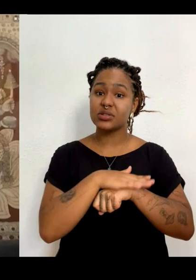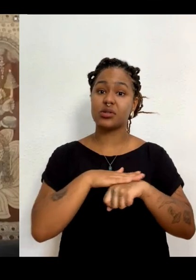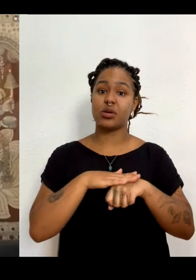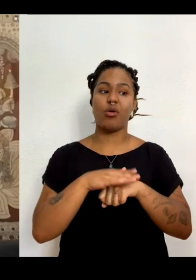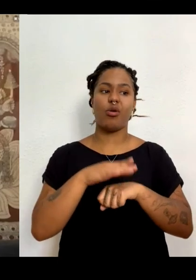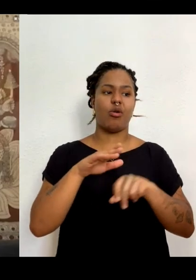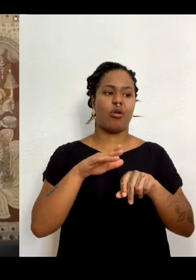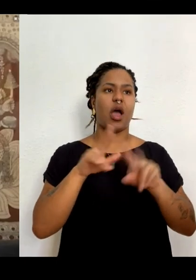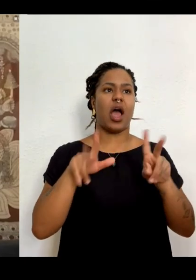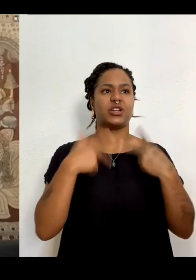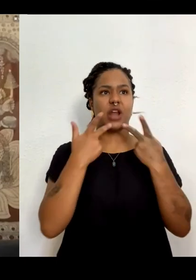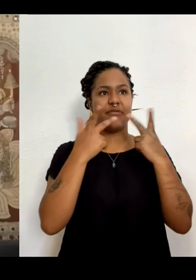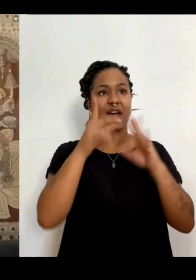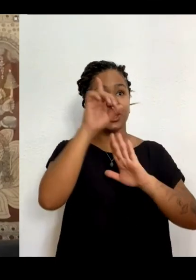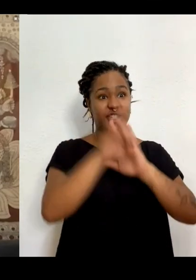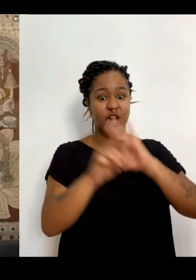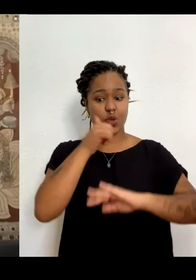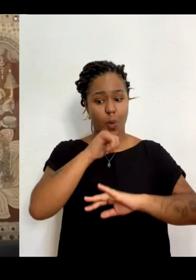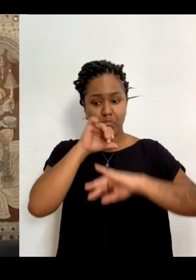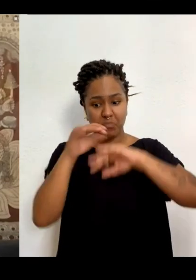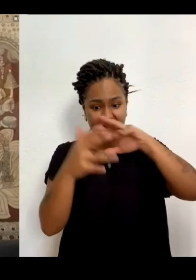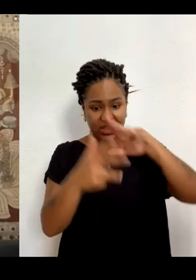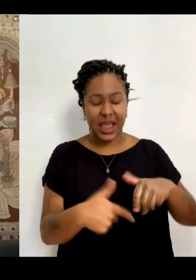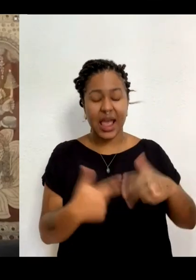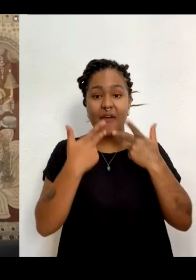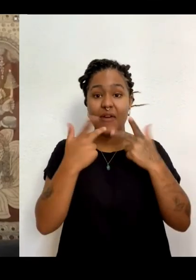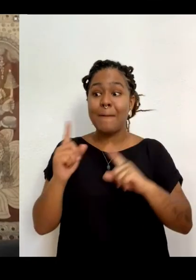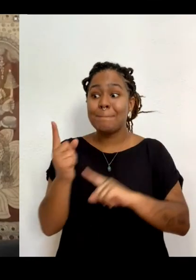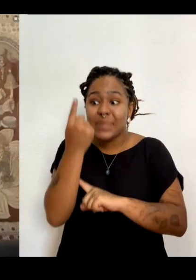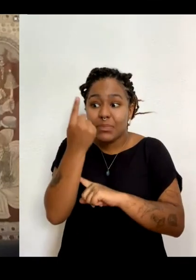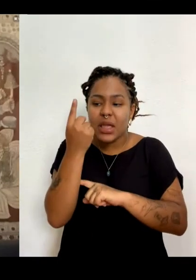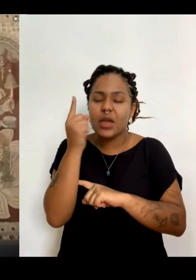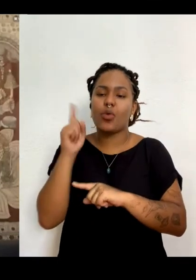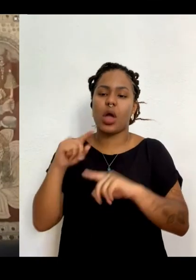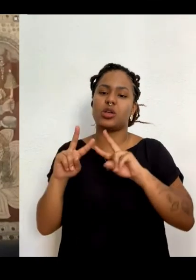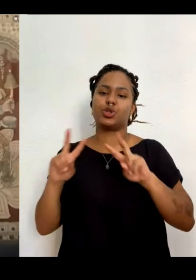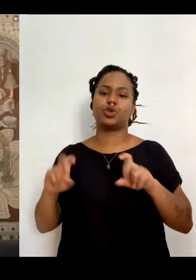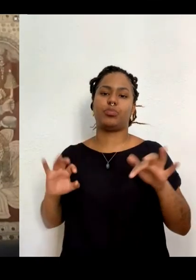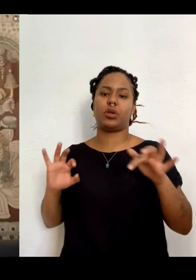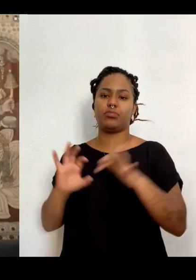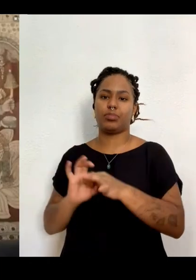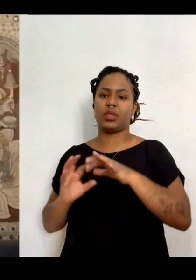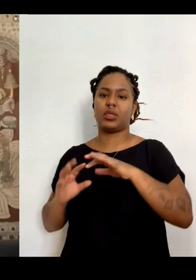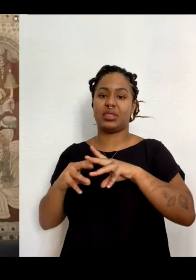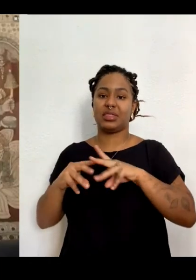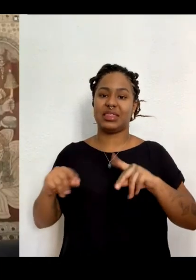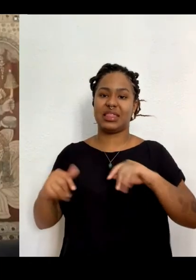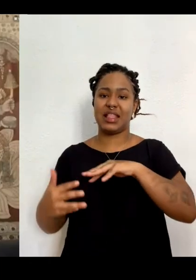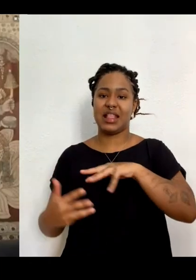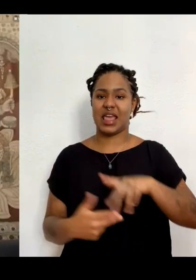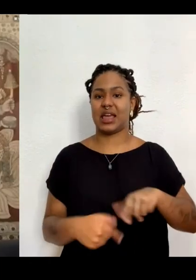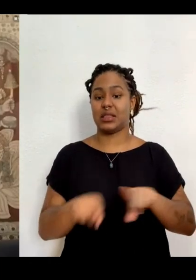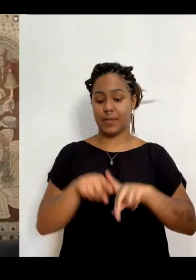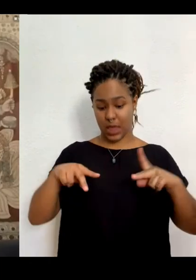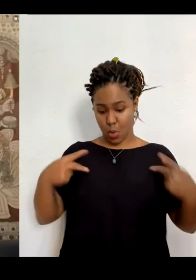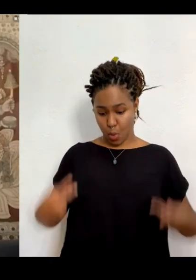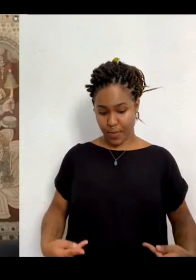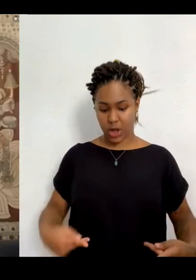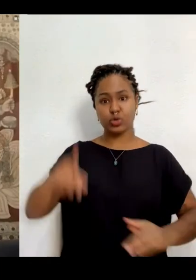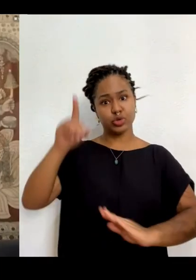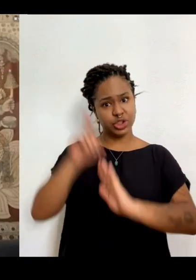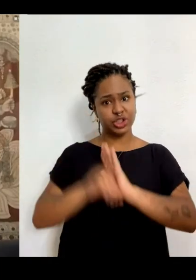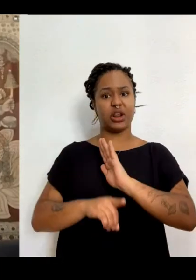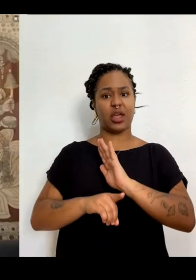yeah and humans as derived as part of her network are part of her life